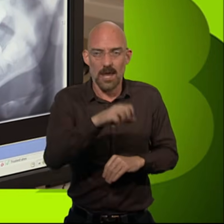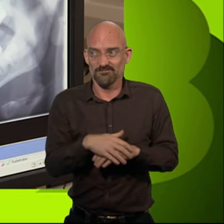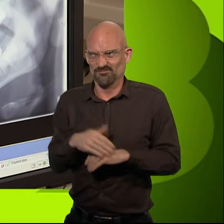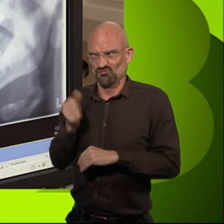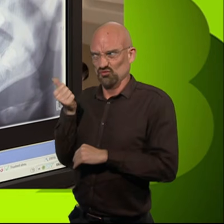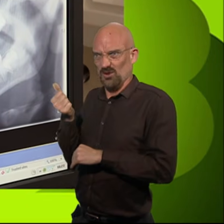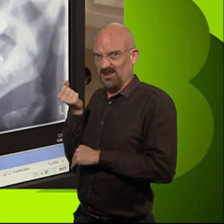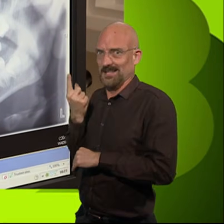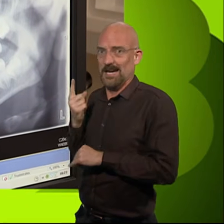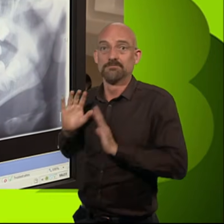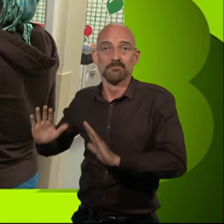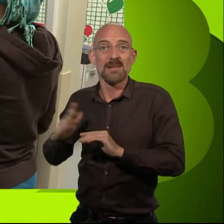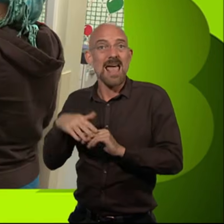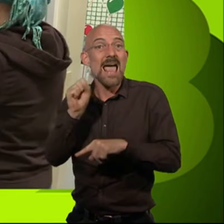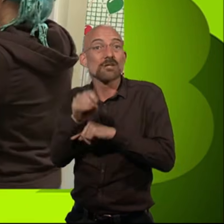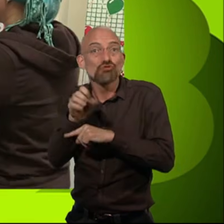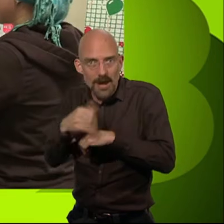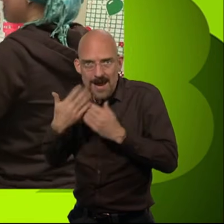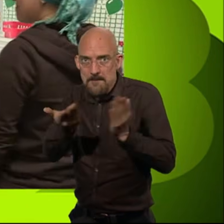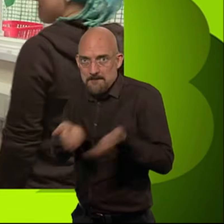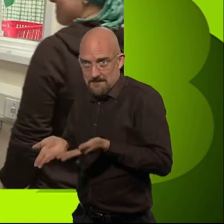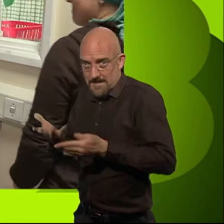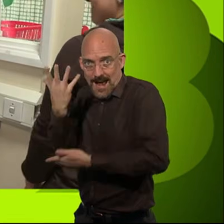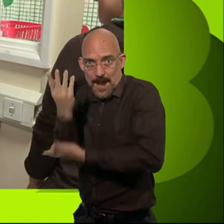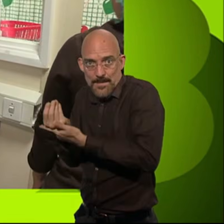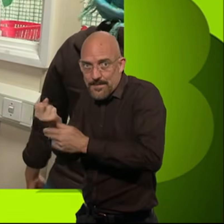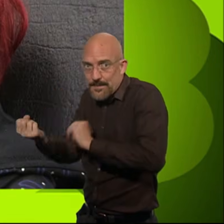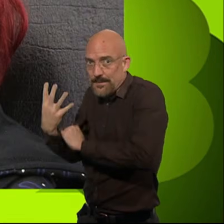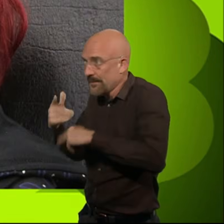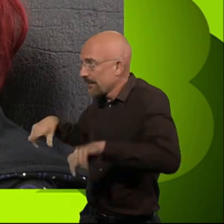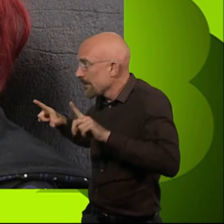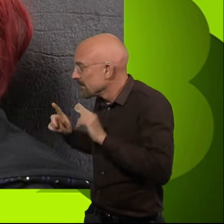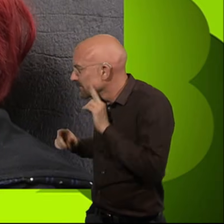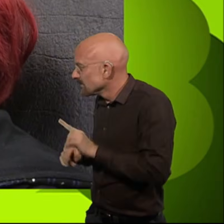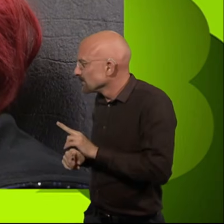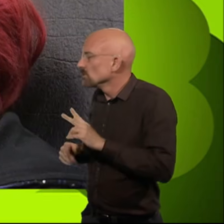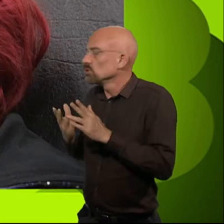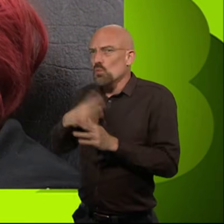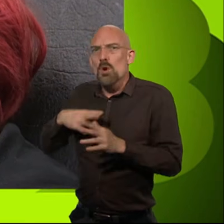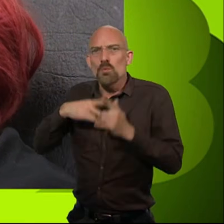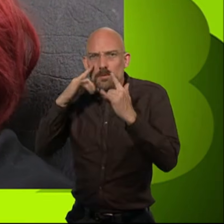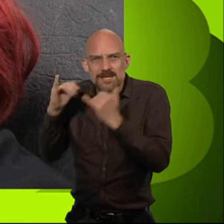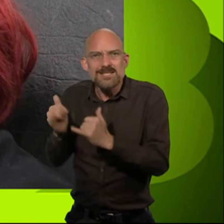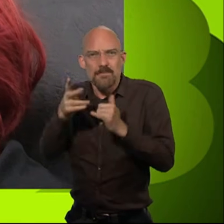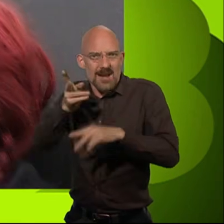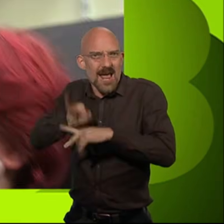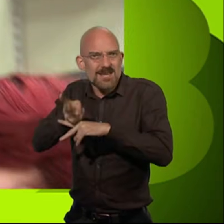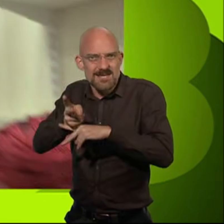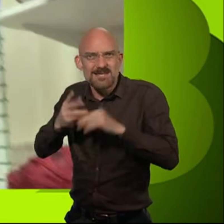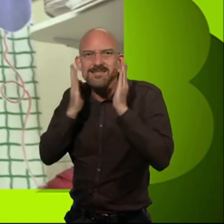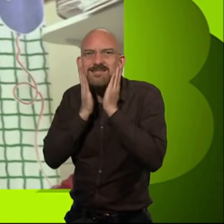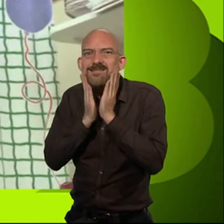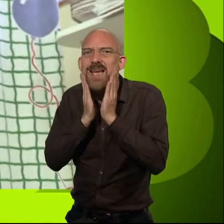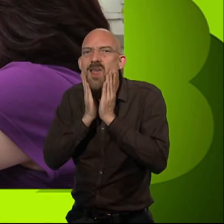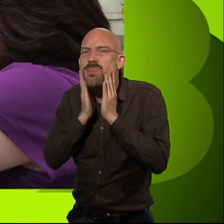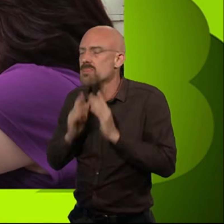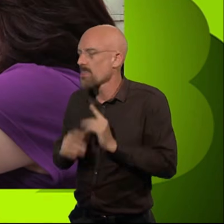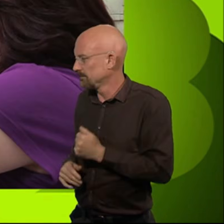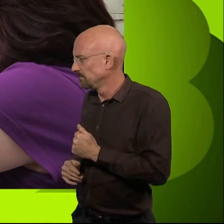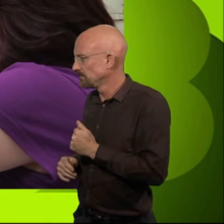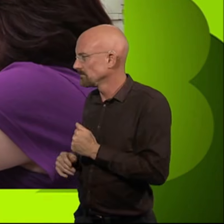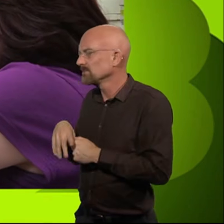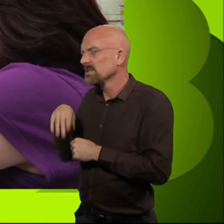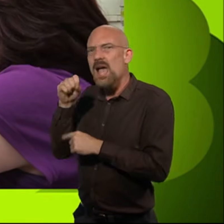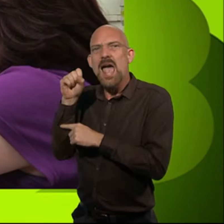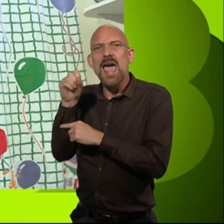looking good. Say cheese. But Dr. Shroot will also want to examine Rachel's jaw again. Is the x-ray showing that it